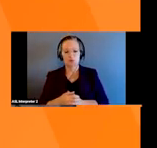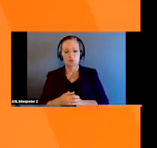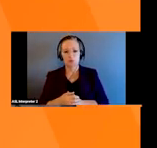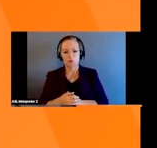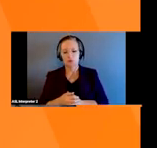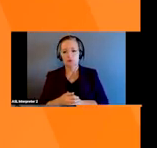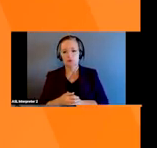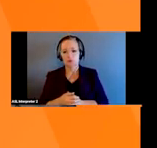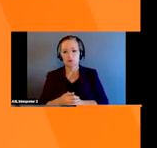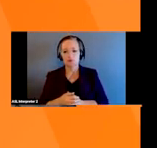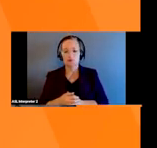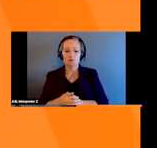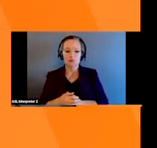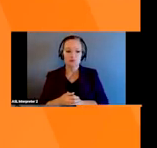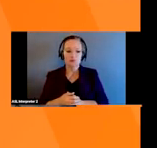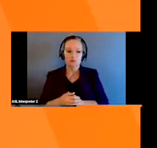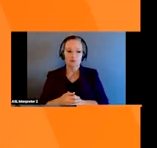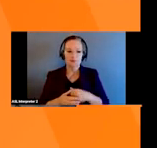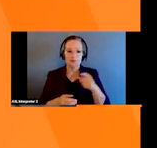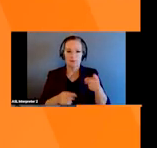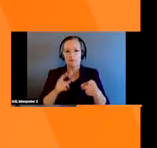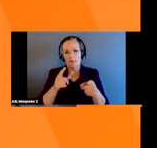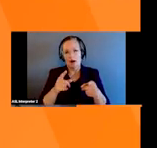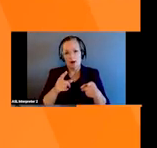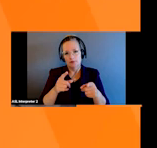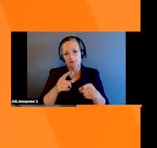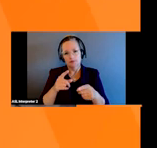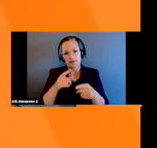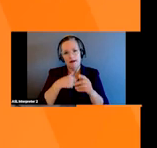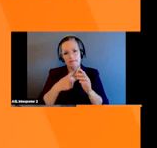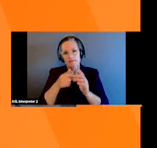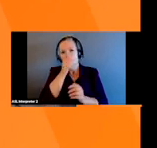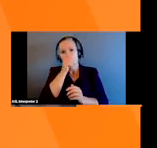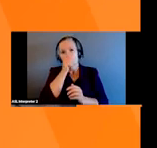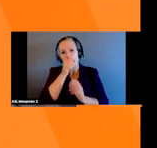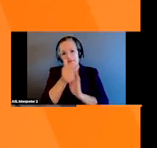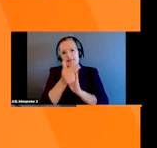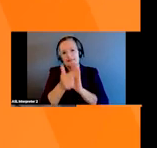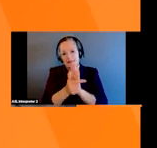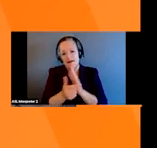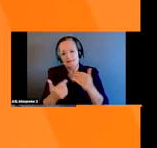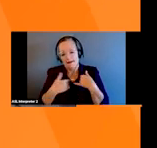heads up, yeah, we do have to follow HIPAA compliance in Canada. So you can't ask medical,